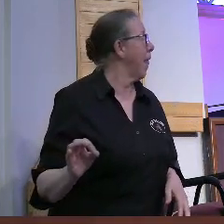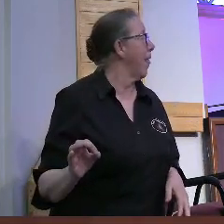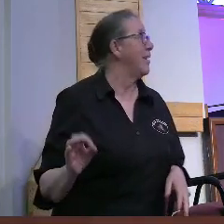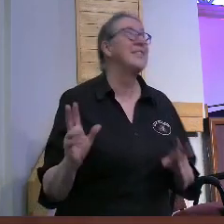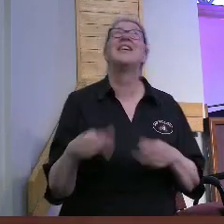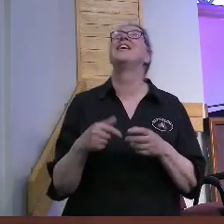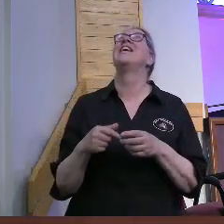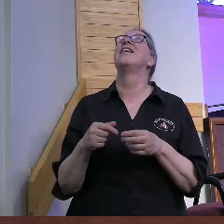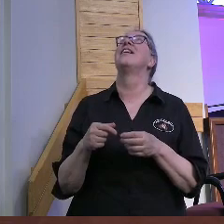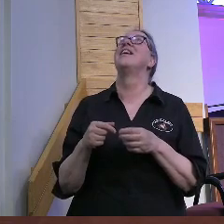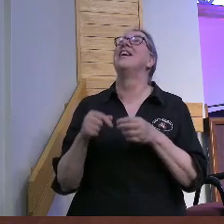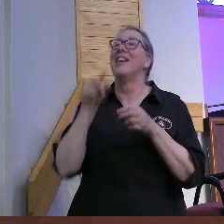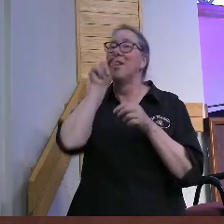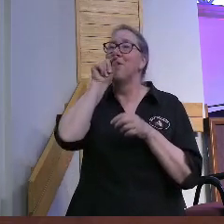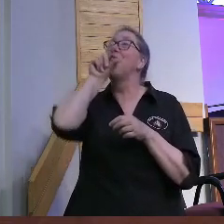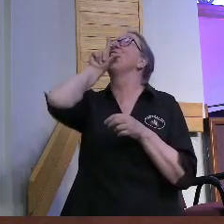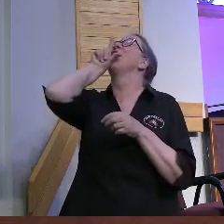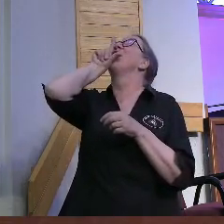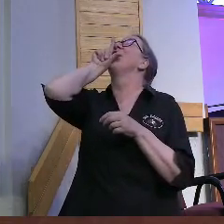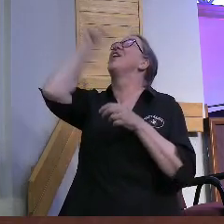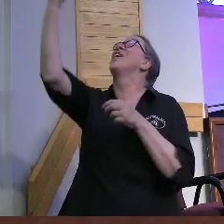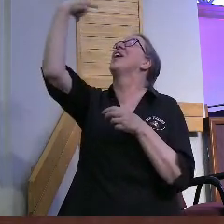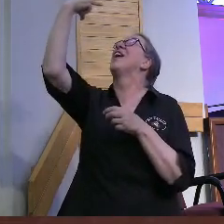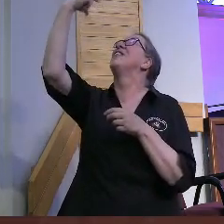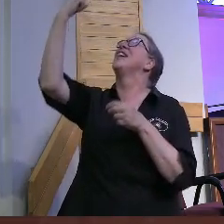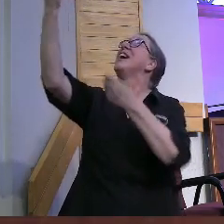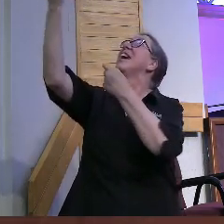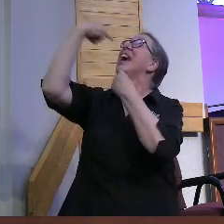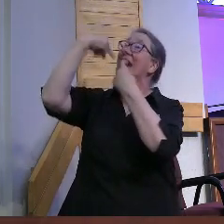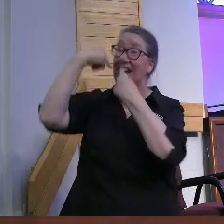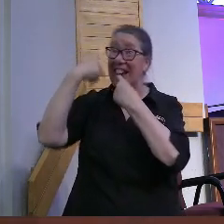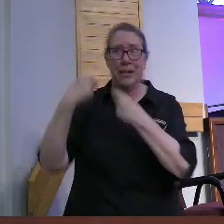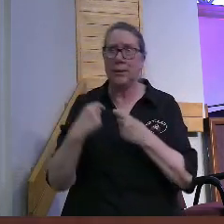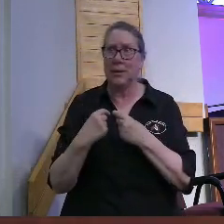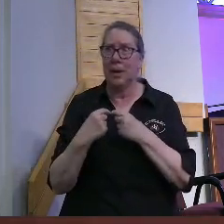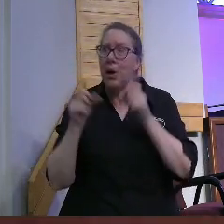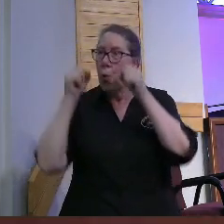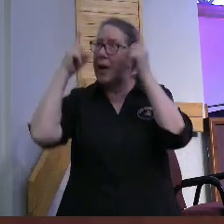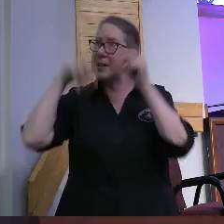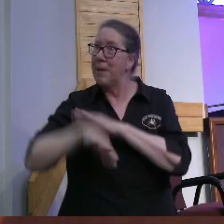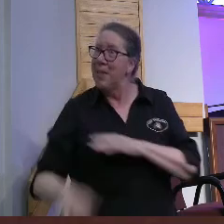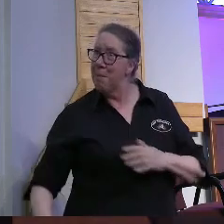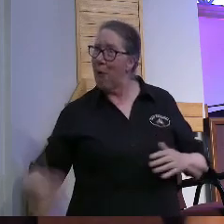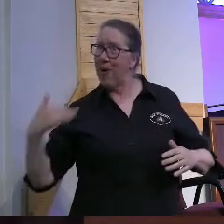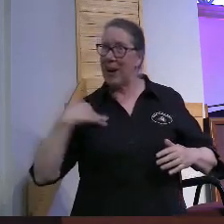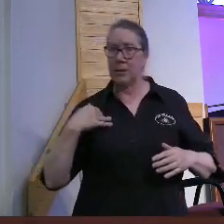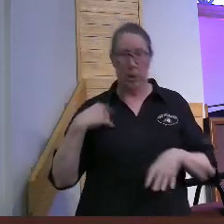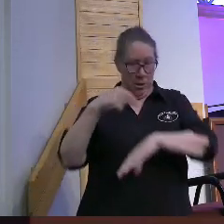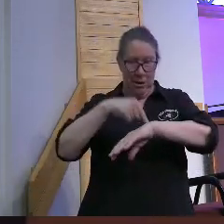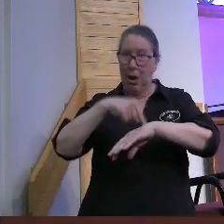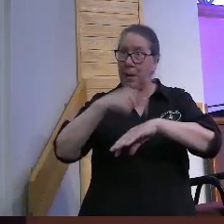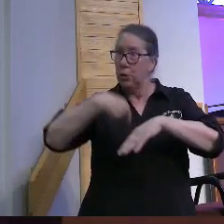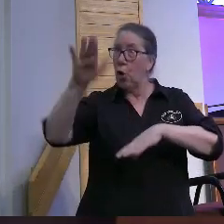feed me, God. Drop a seed. No. The bird wakes up in the morning, Brother Leon, and says, it's time to go to